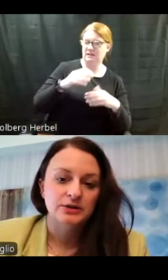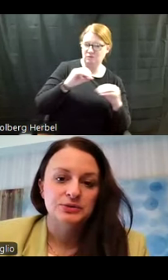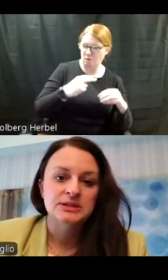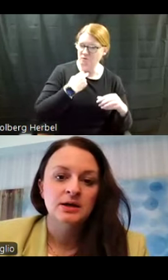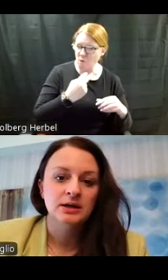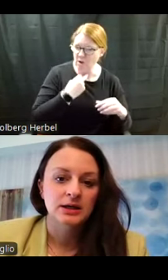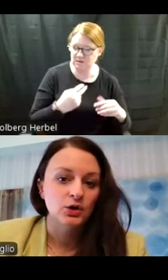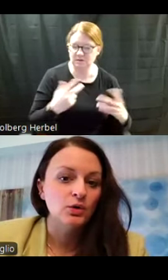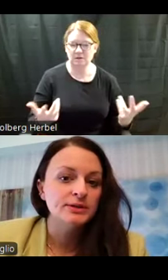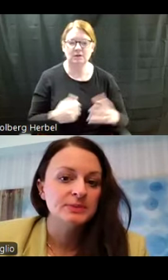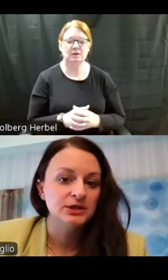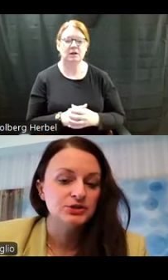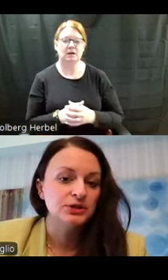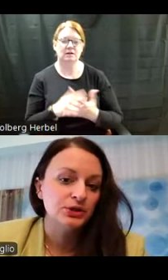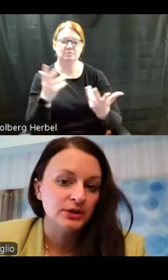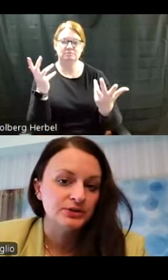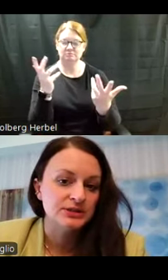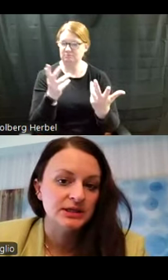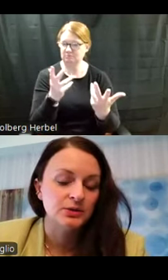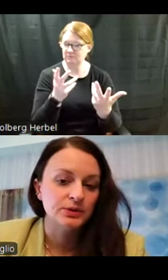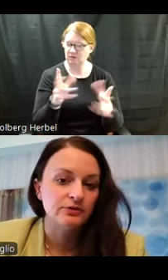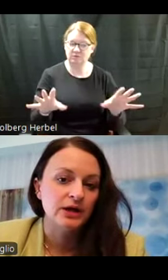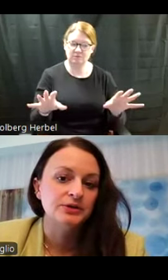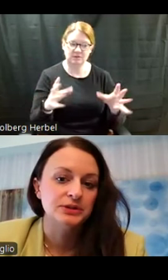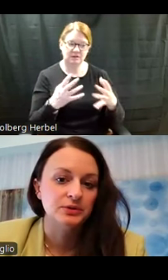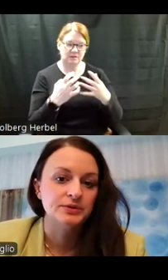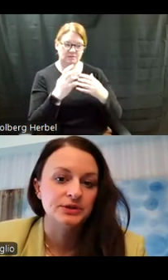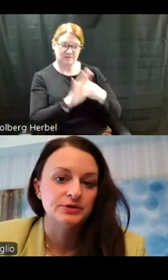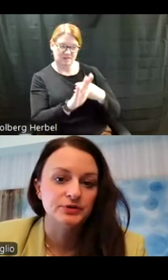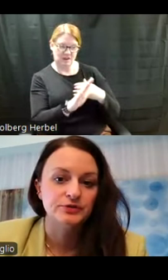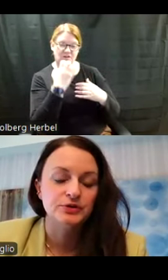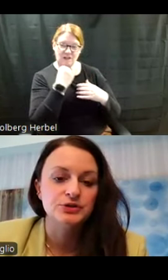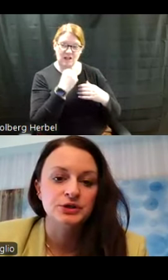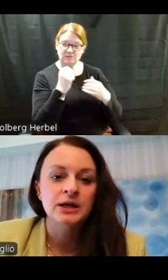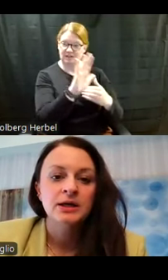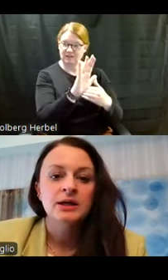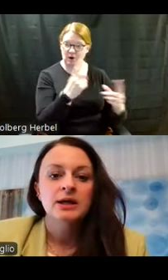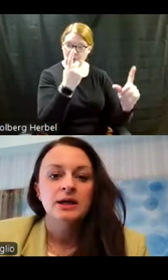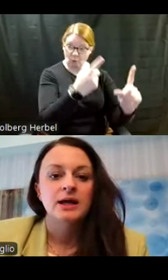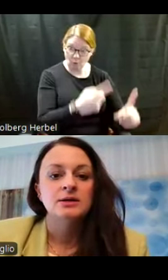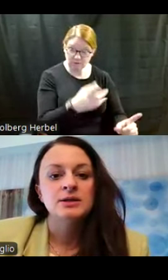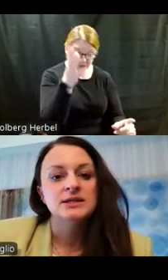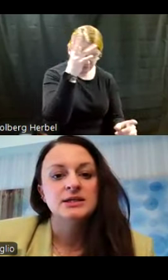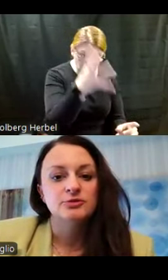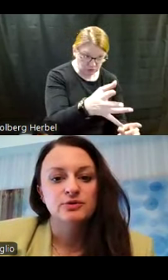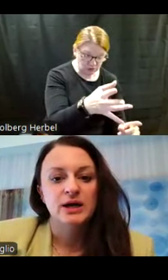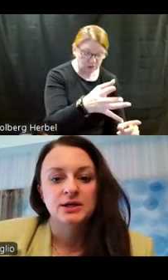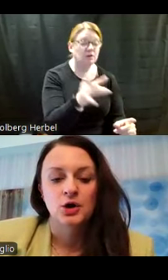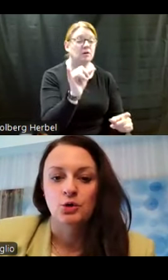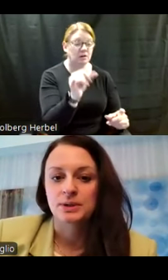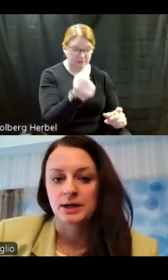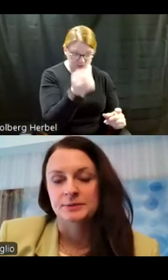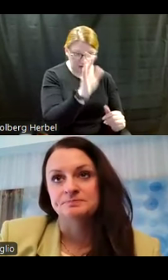Aligning values and goals, making sure that you're understanding what their values and goals are for the future. And this idea of